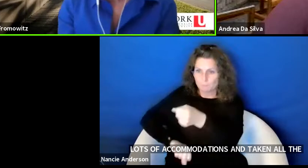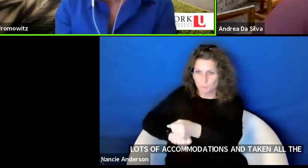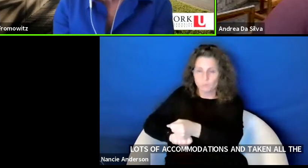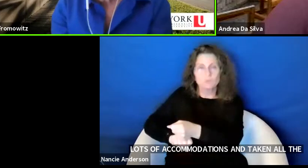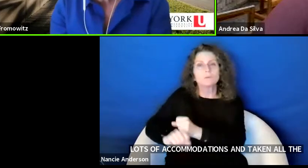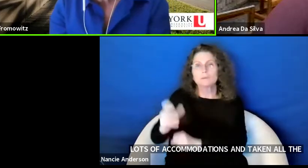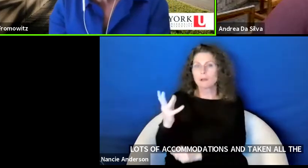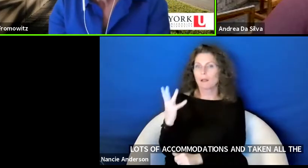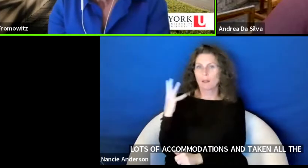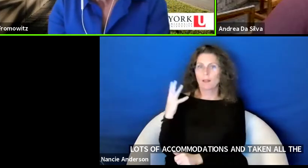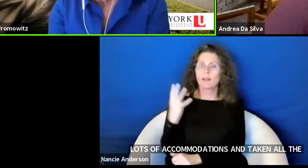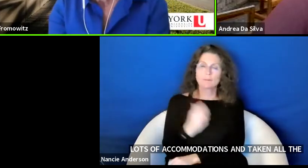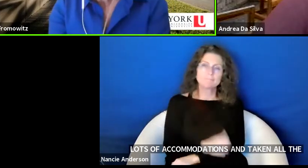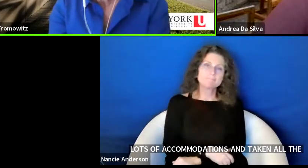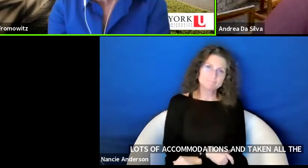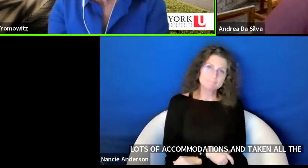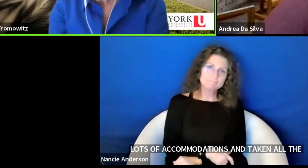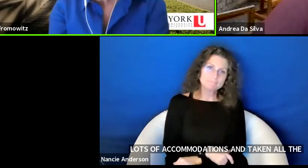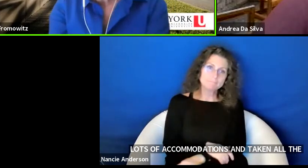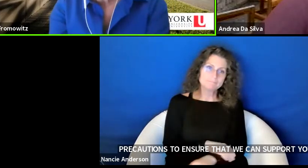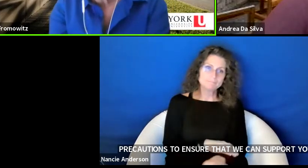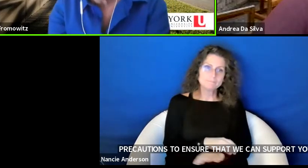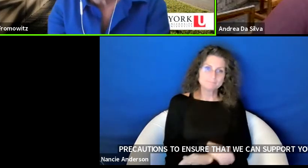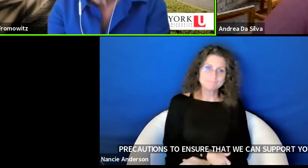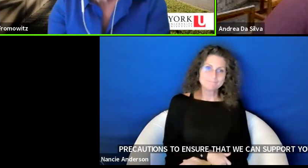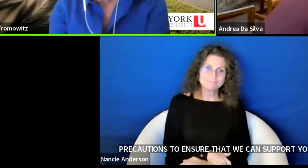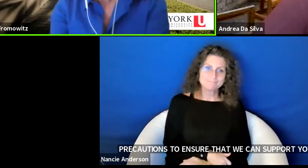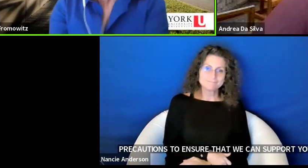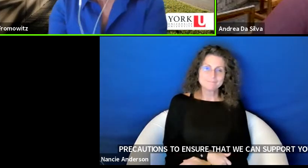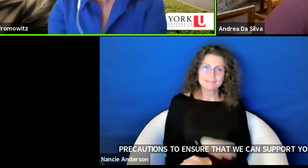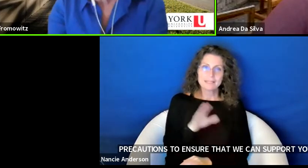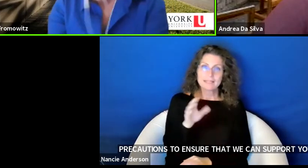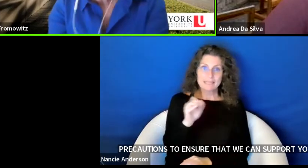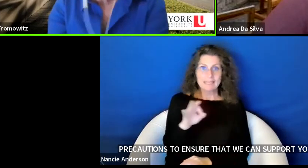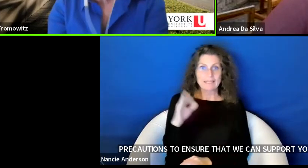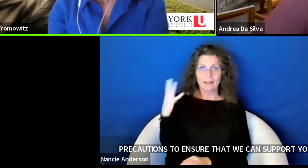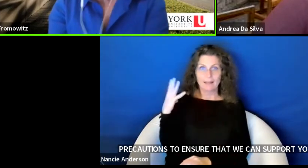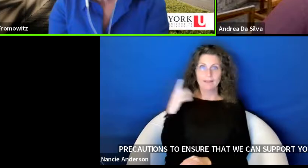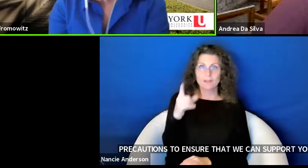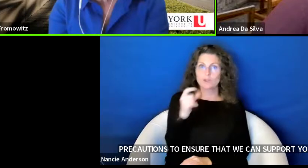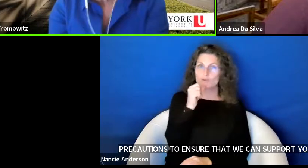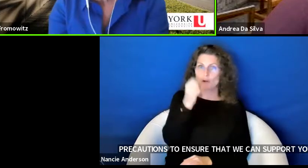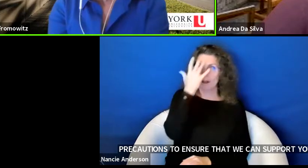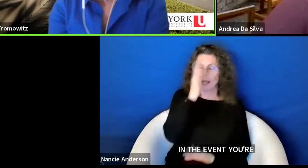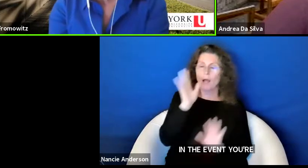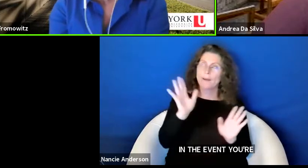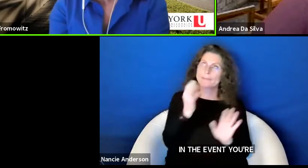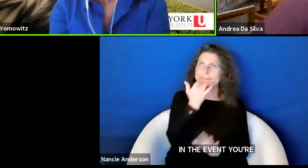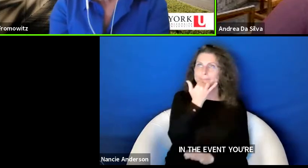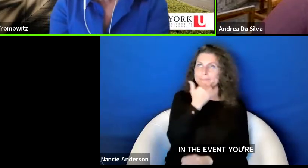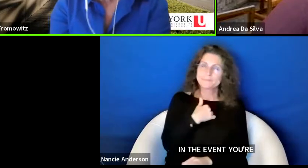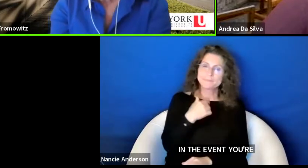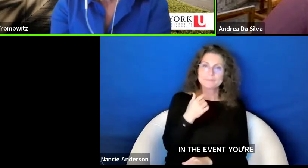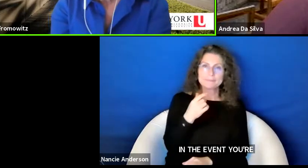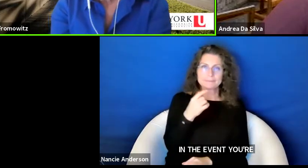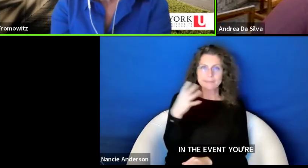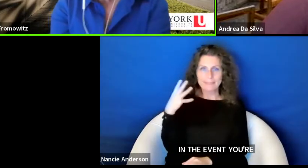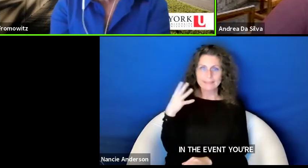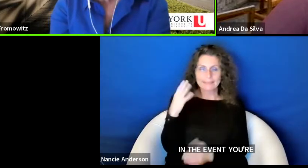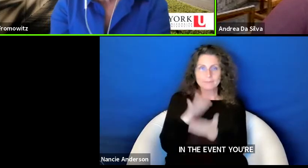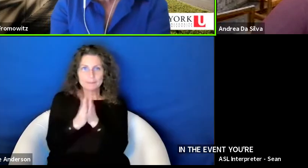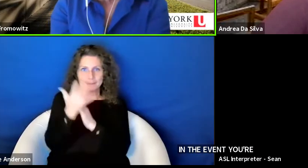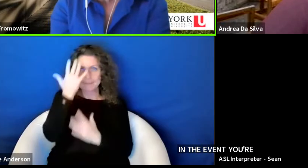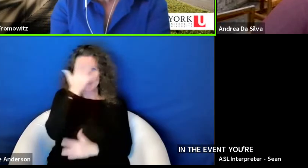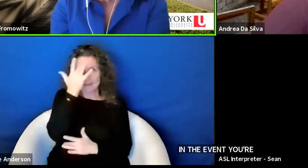event you're not ill. In the event, I'm sorry, that you are ill. It always starts with you. And we ask you